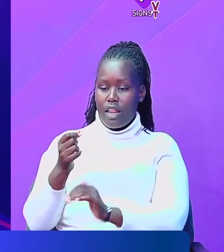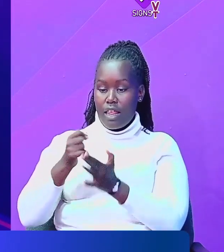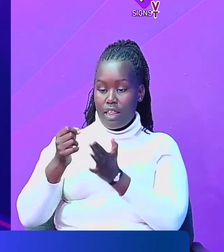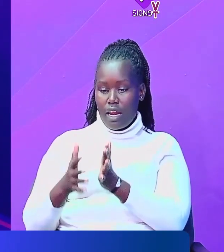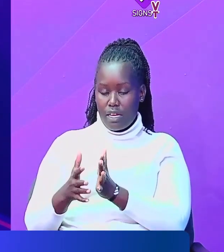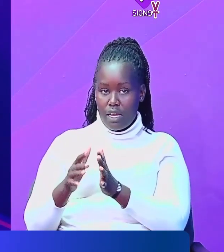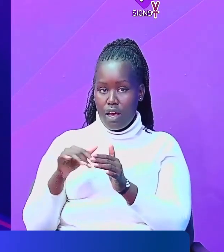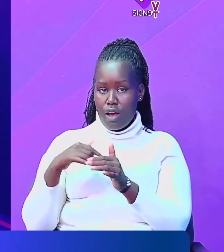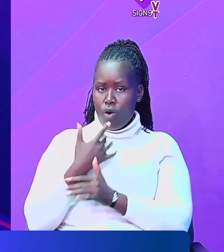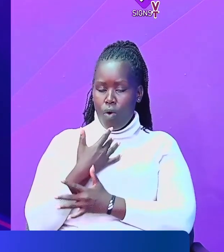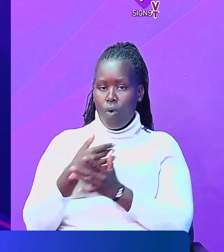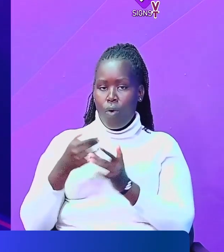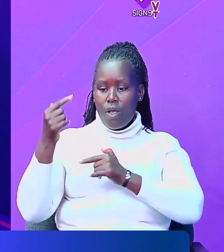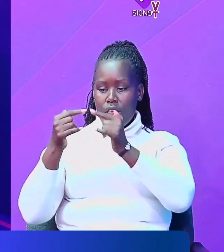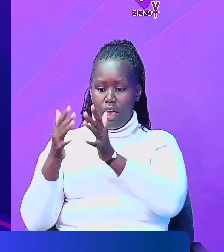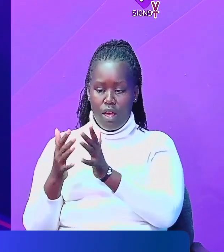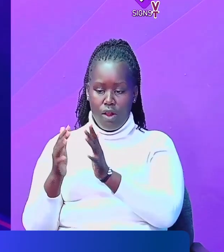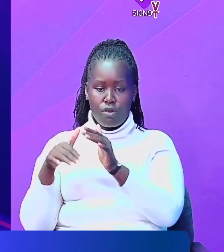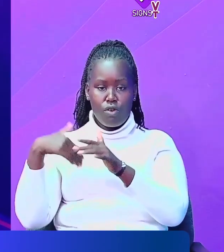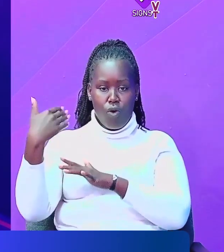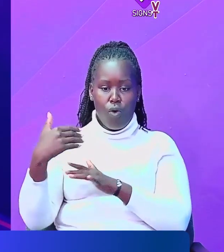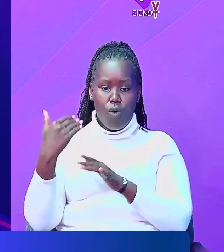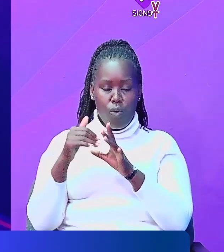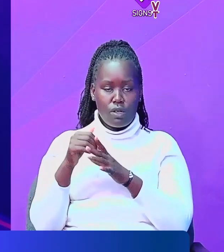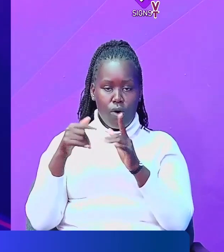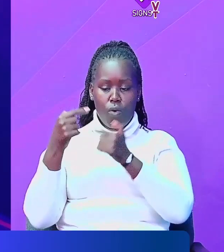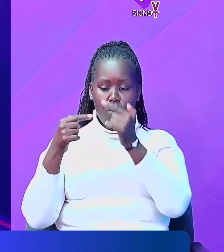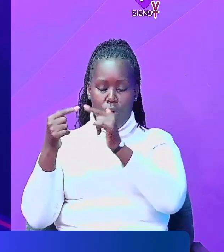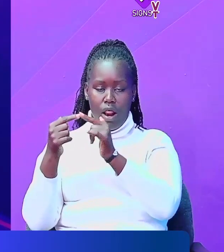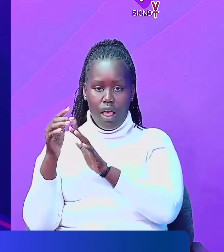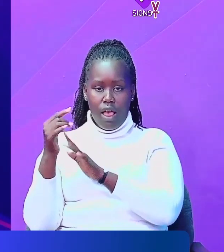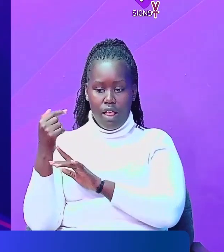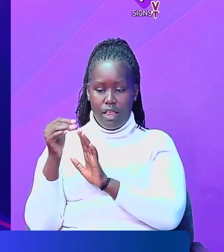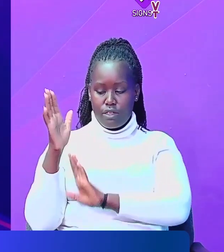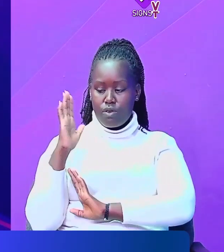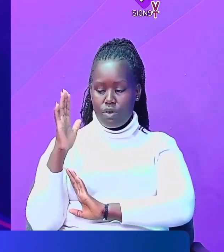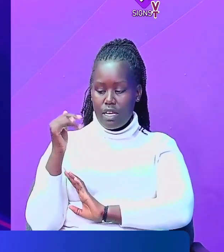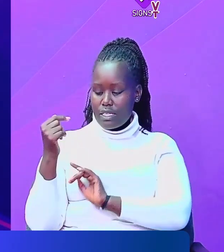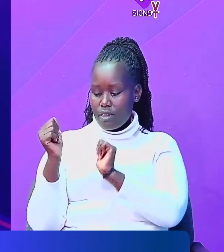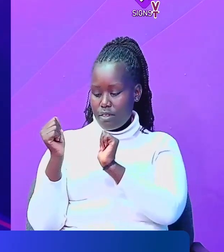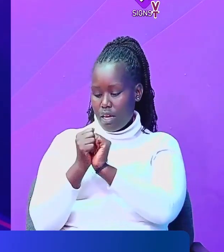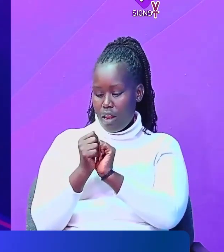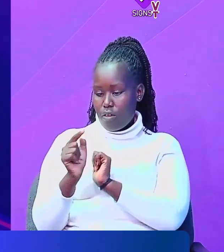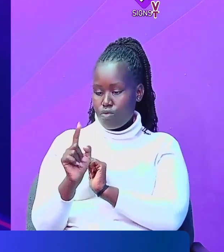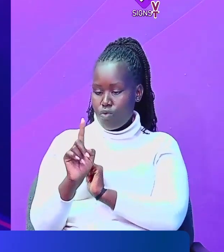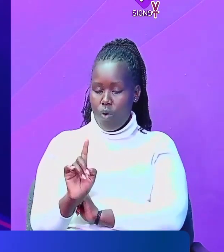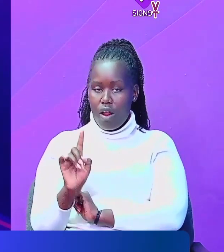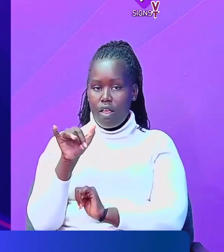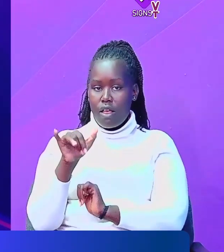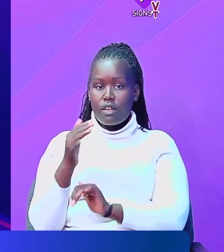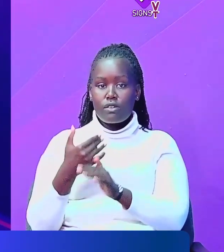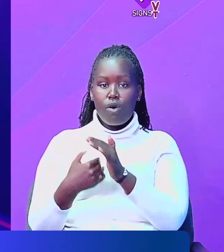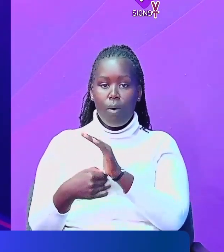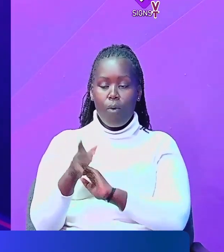the heroes always outnumber the soldiers 10 to 1. That is your morning quote